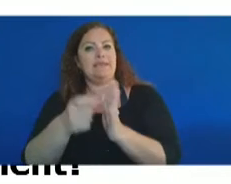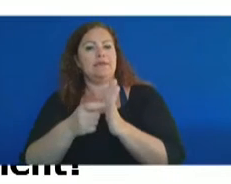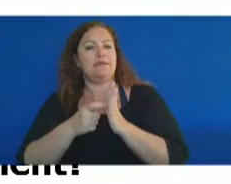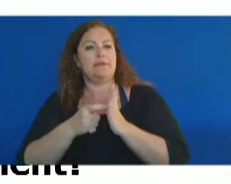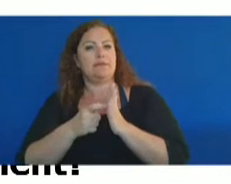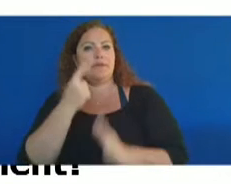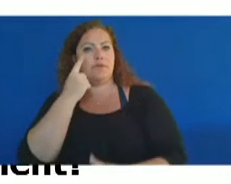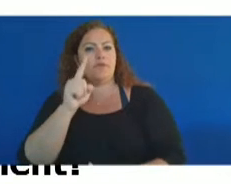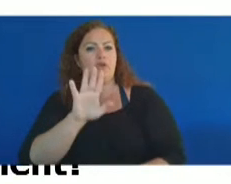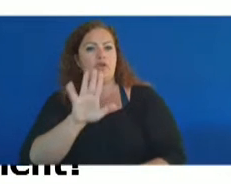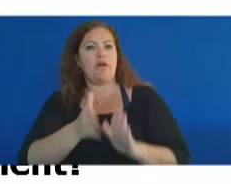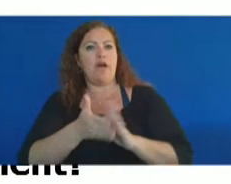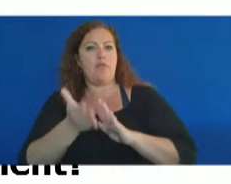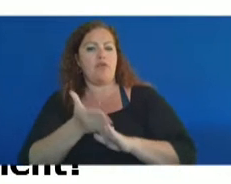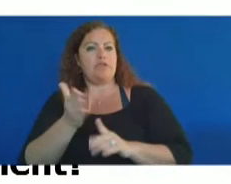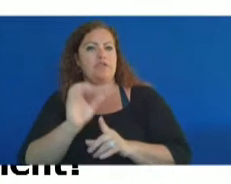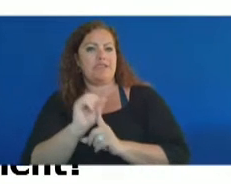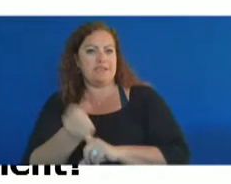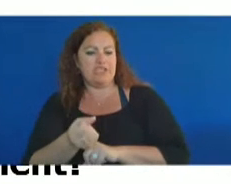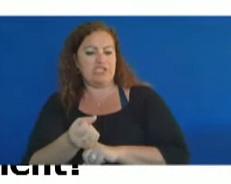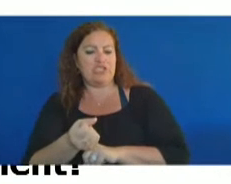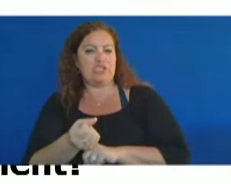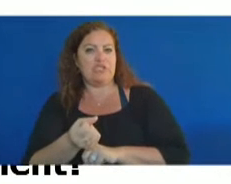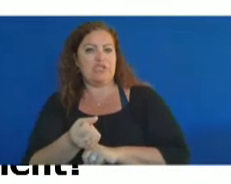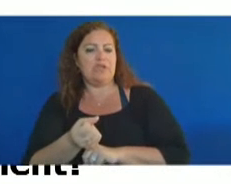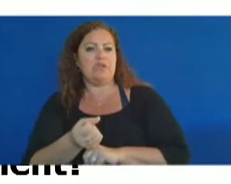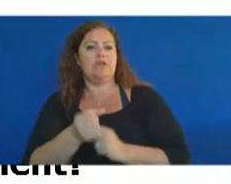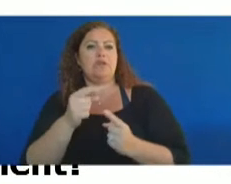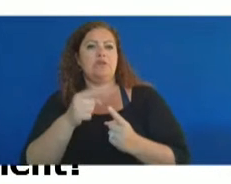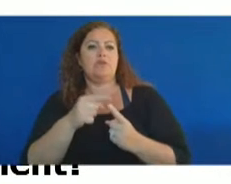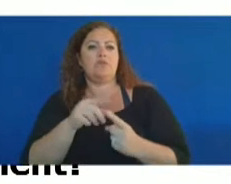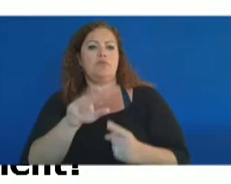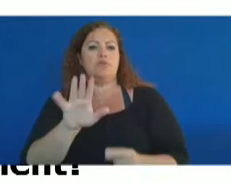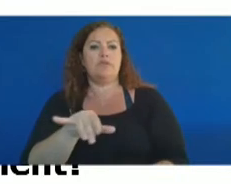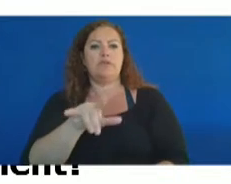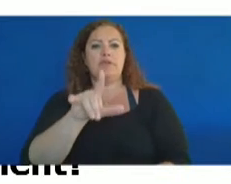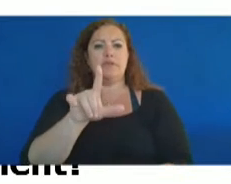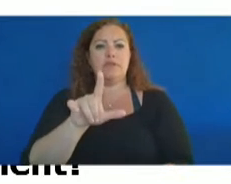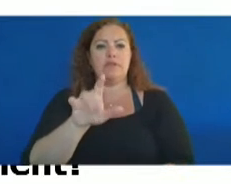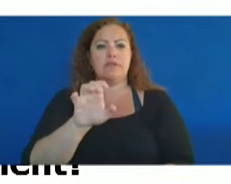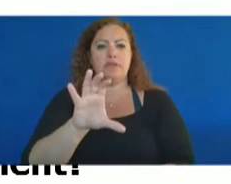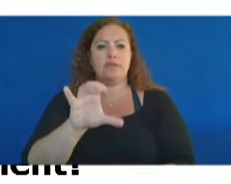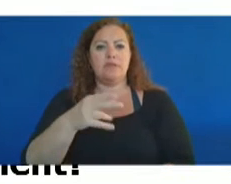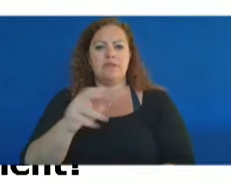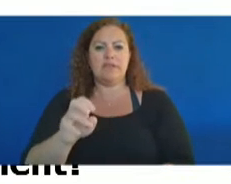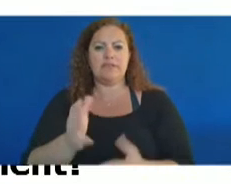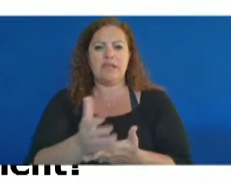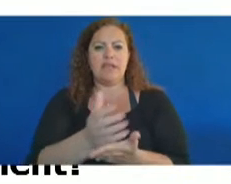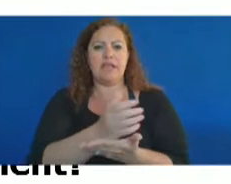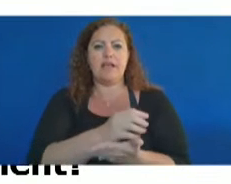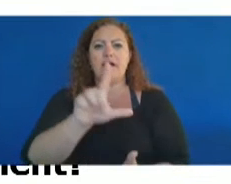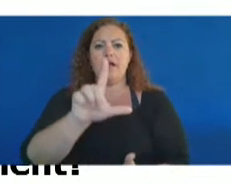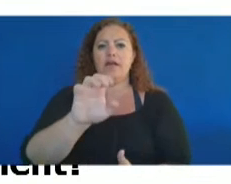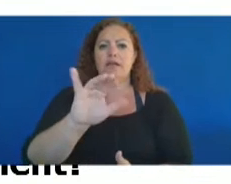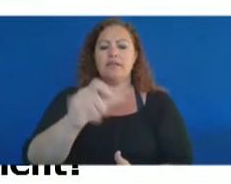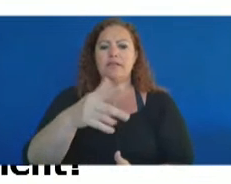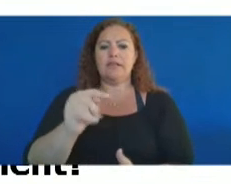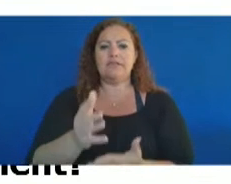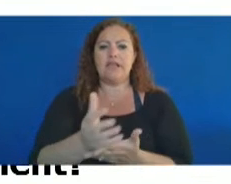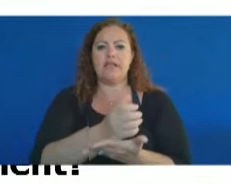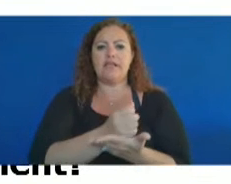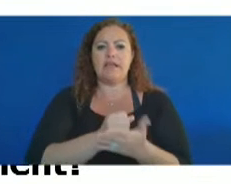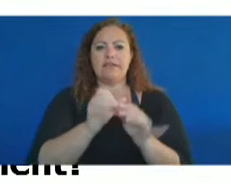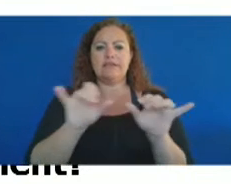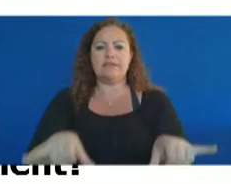the operational conditions liner and Lee collection systems compliance with State groundwater and surface water requirements for